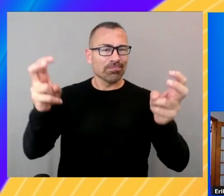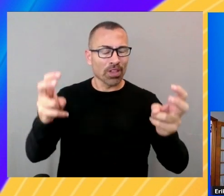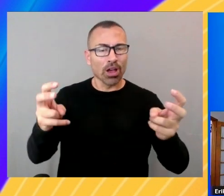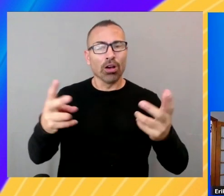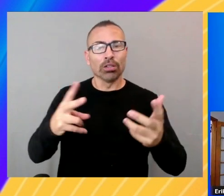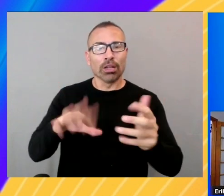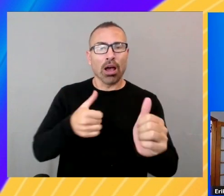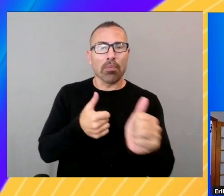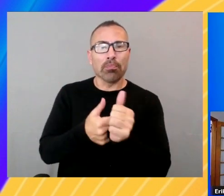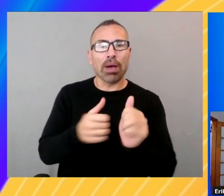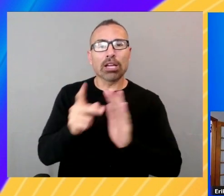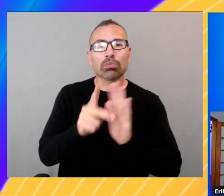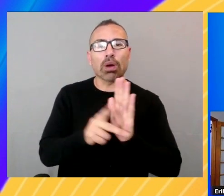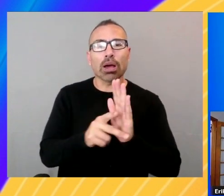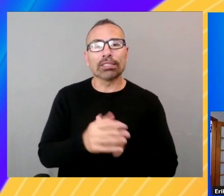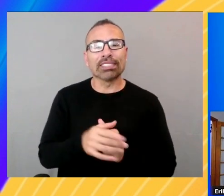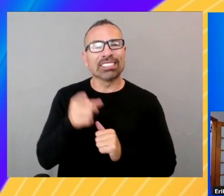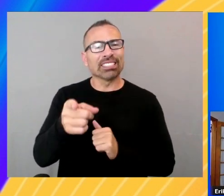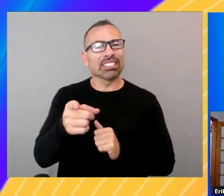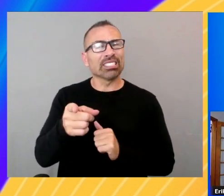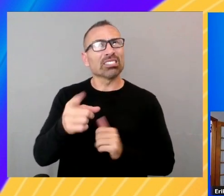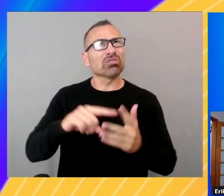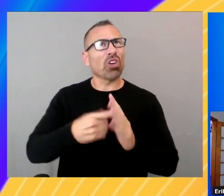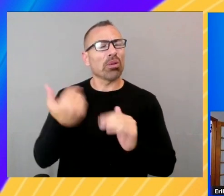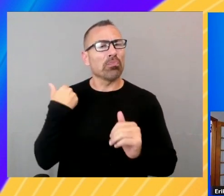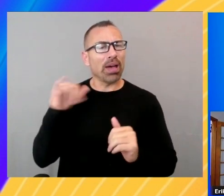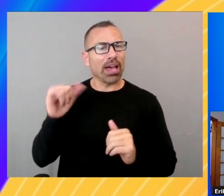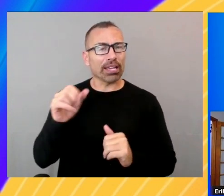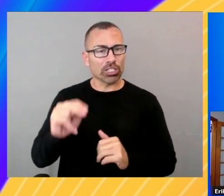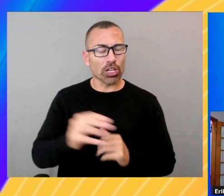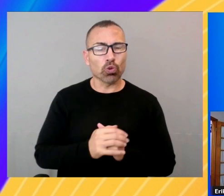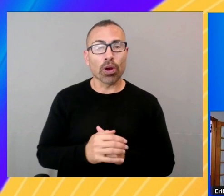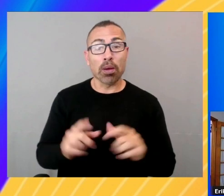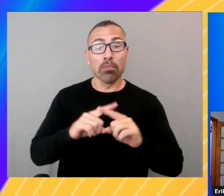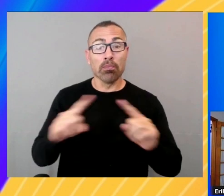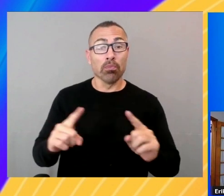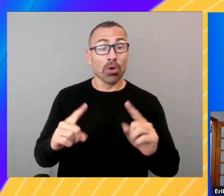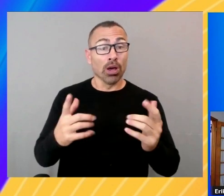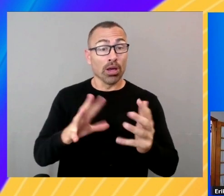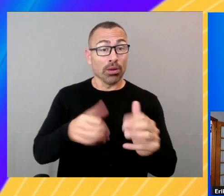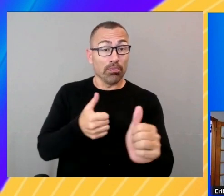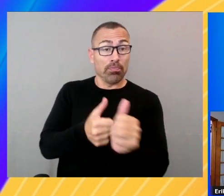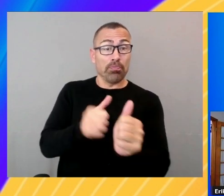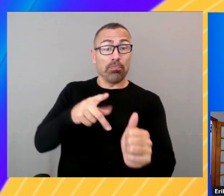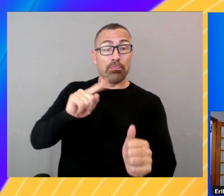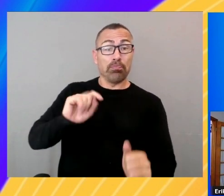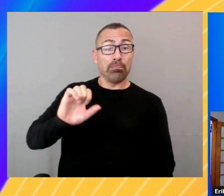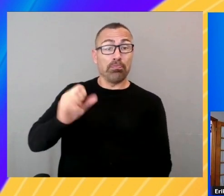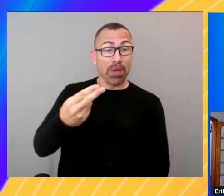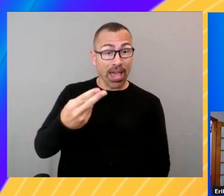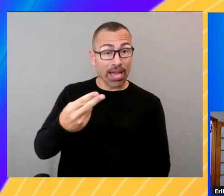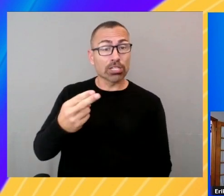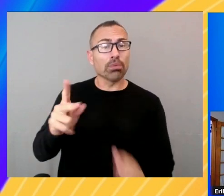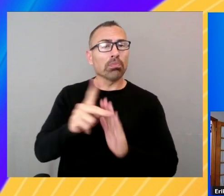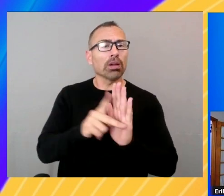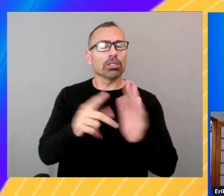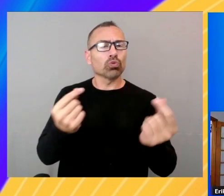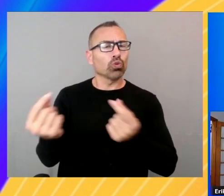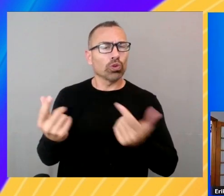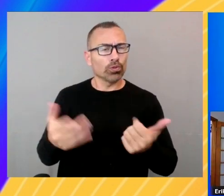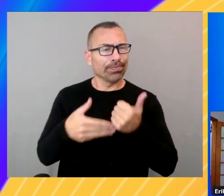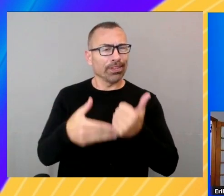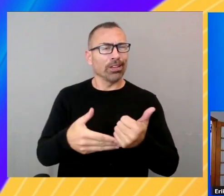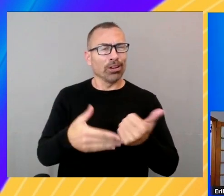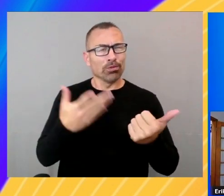in January. So what patch policies do, as well as quick setup overall, is it helps you, it defines a few different